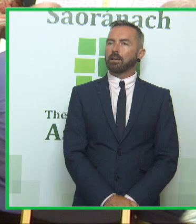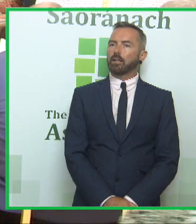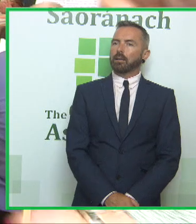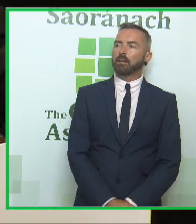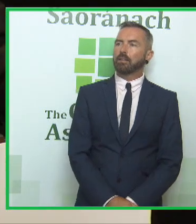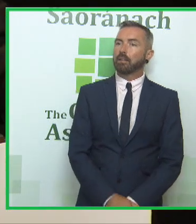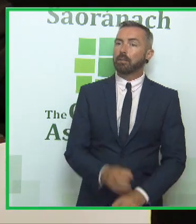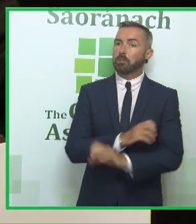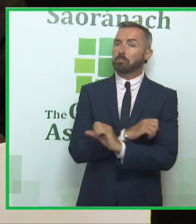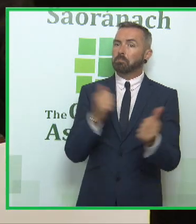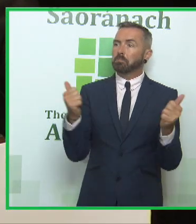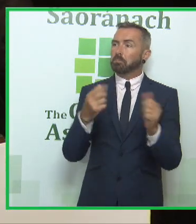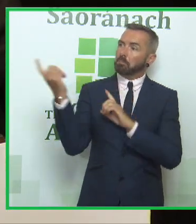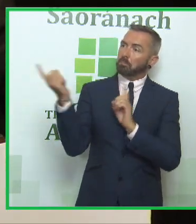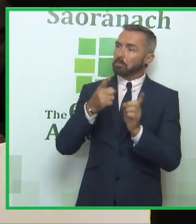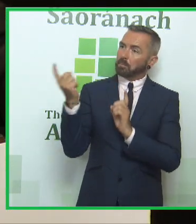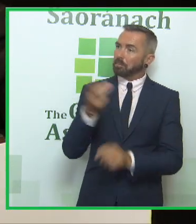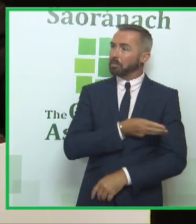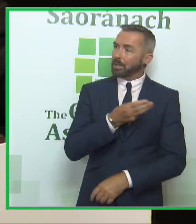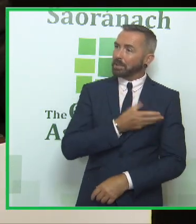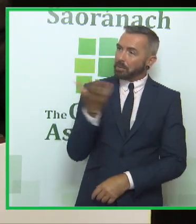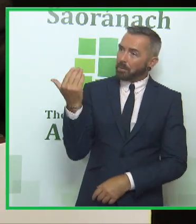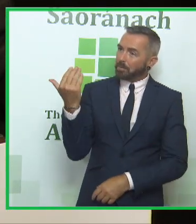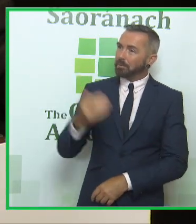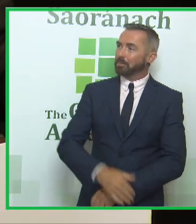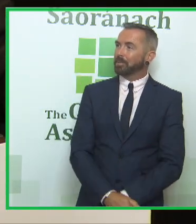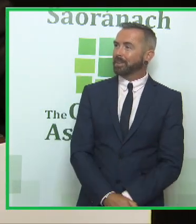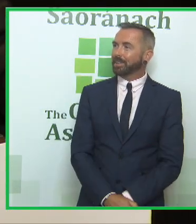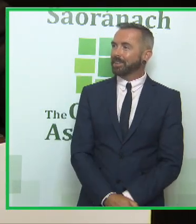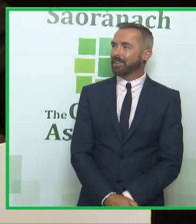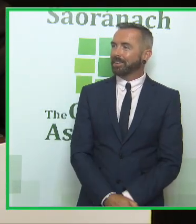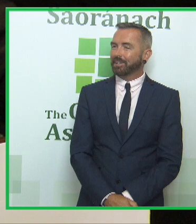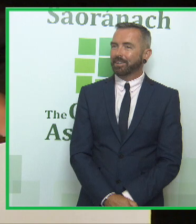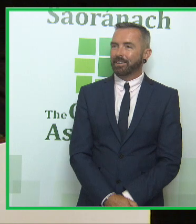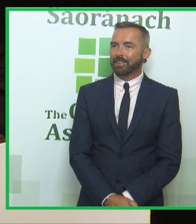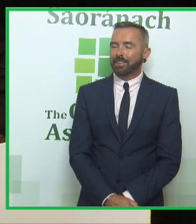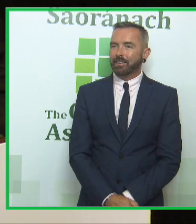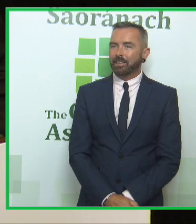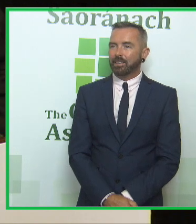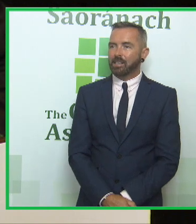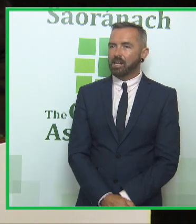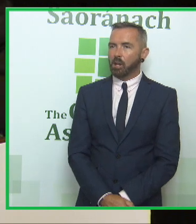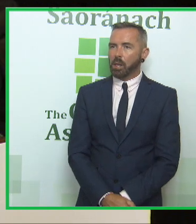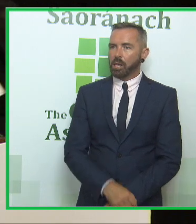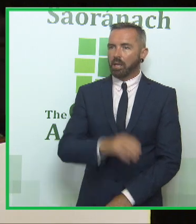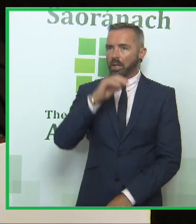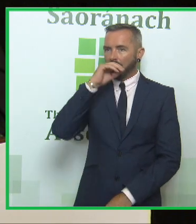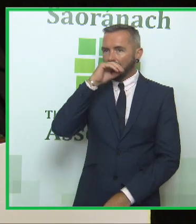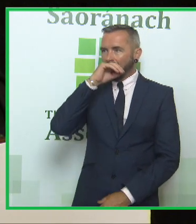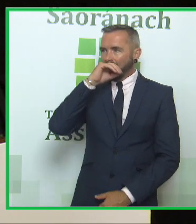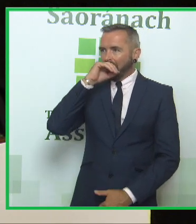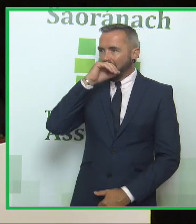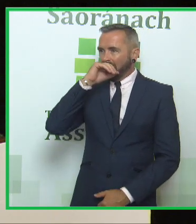Okay, everybody, if you can come back in, please. I'm going to call on tables in a reasonably random fashion to